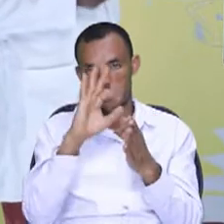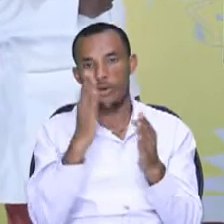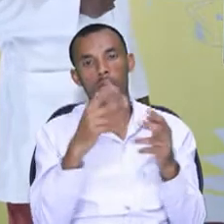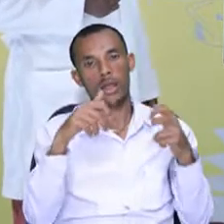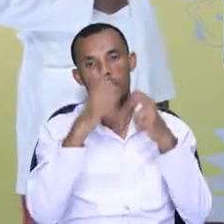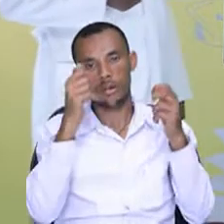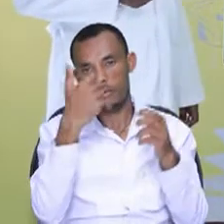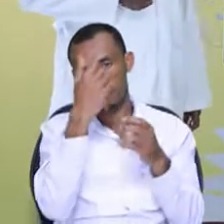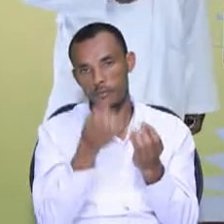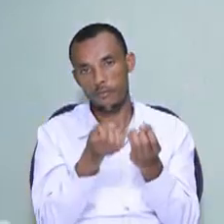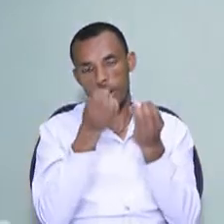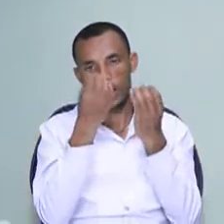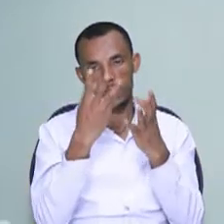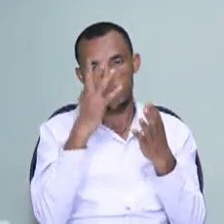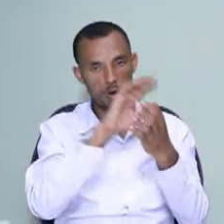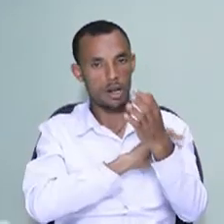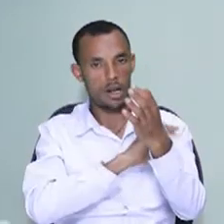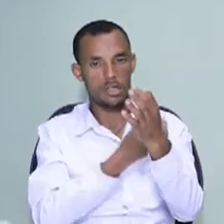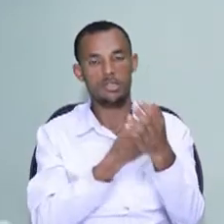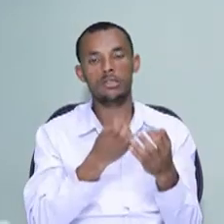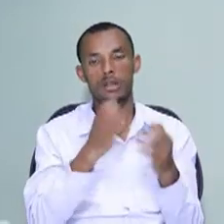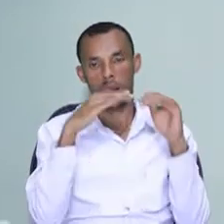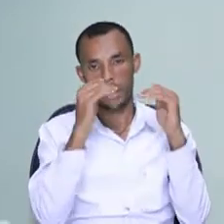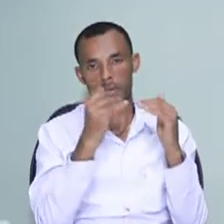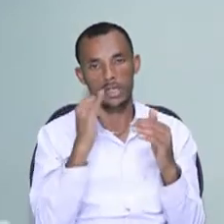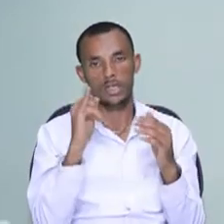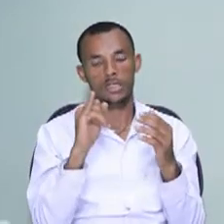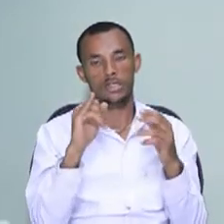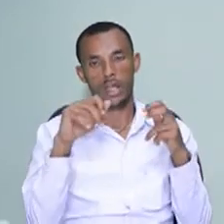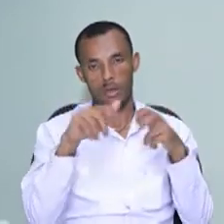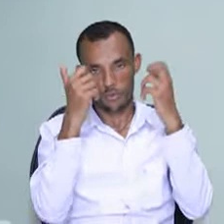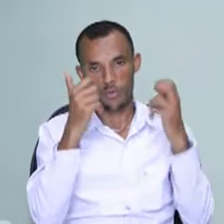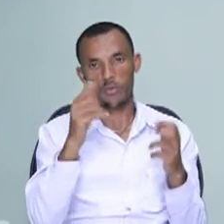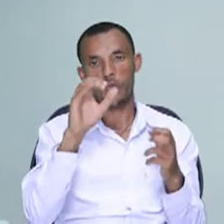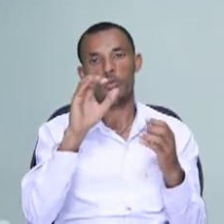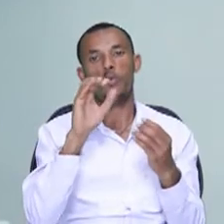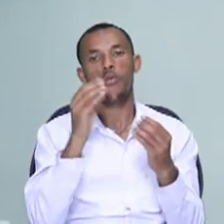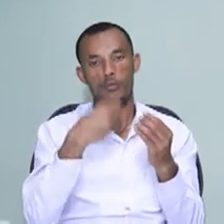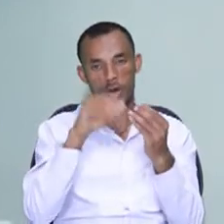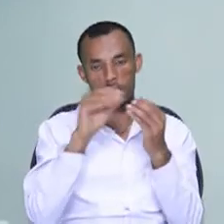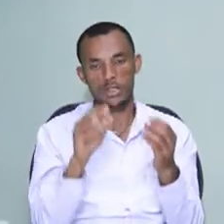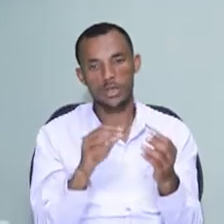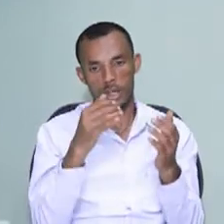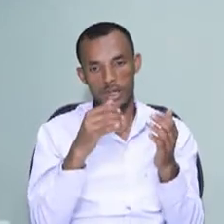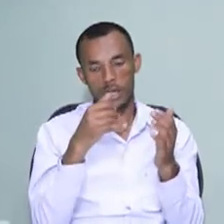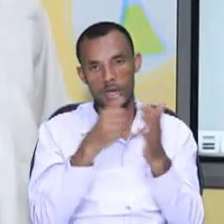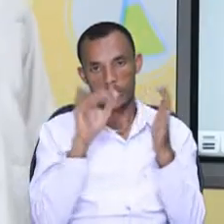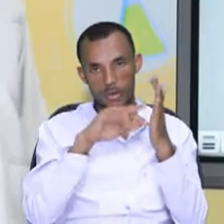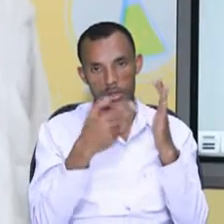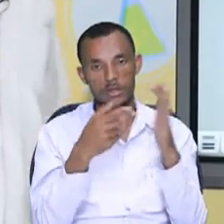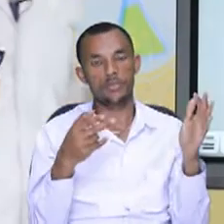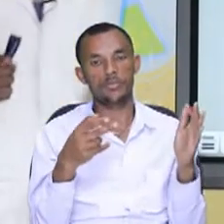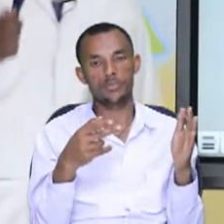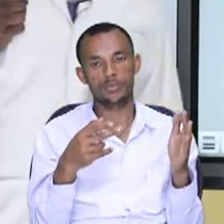various shell or energy level is known as electronic configuration. Electronic